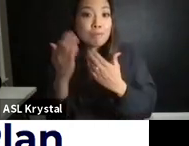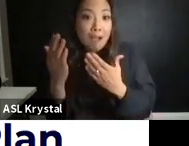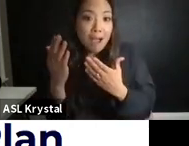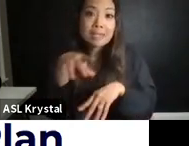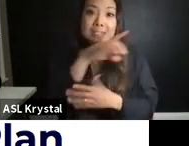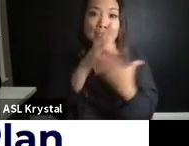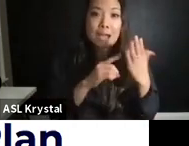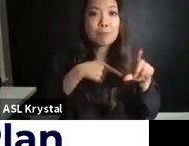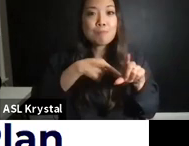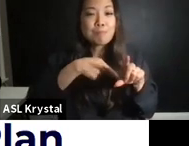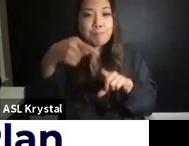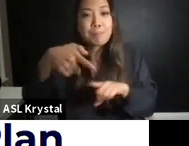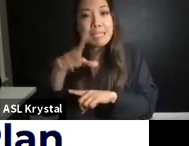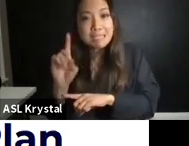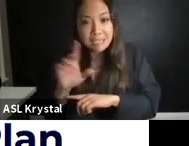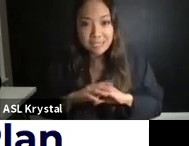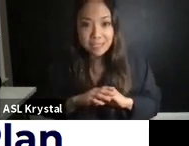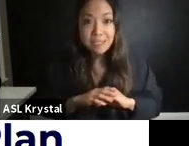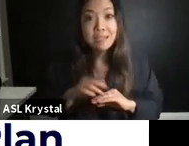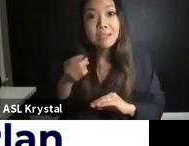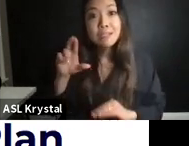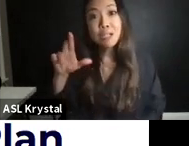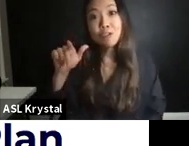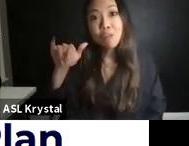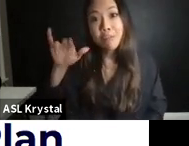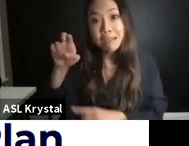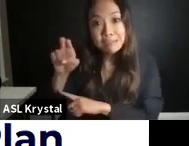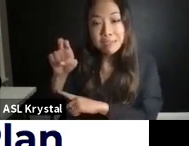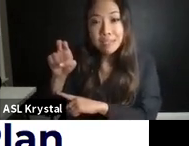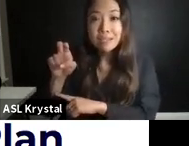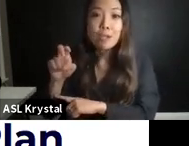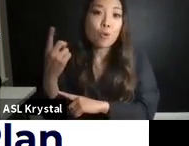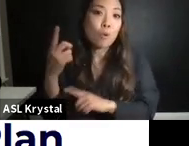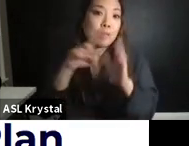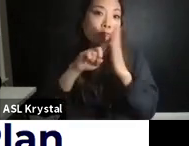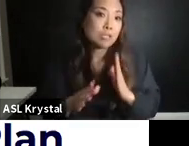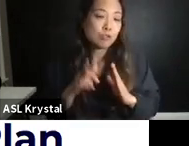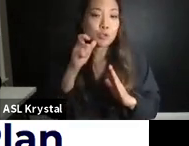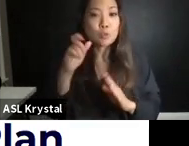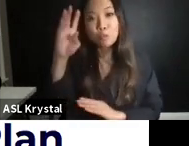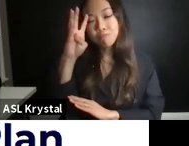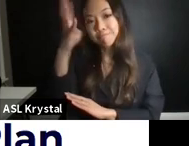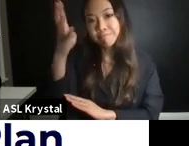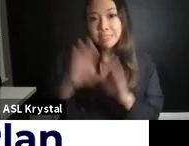manniotis one of the research researchers who developed this inquiry-based learning model